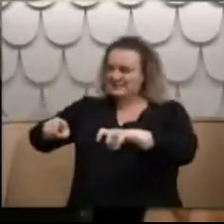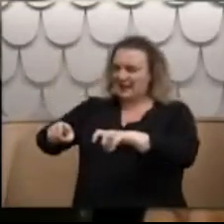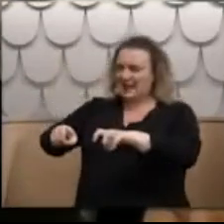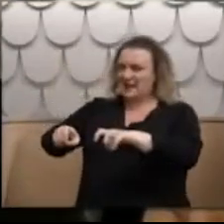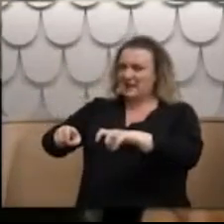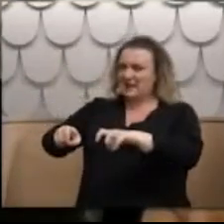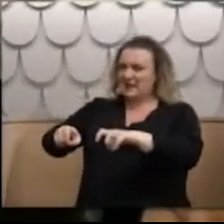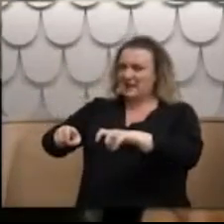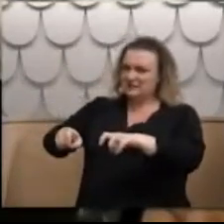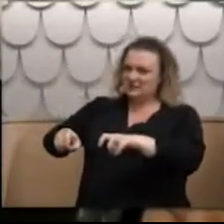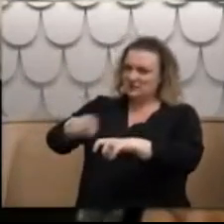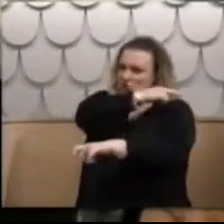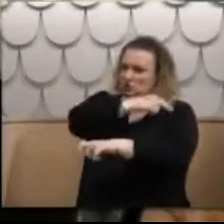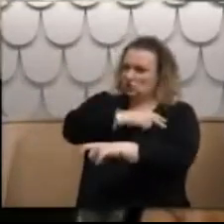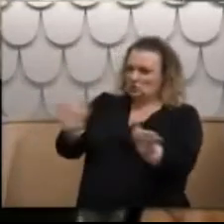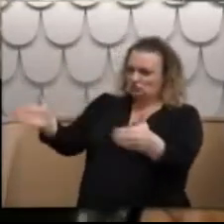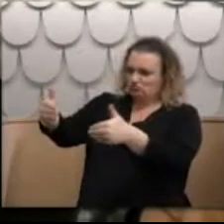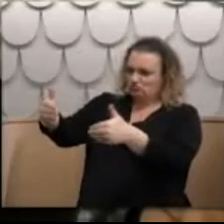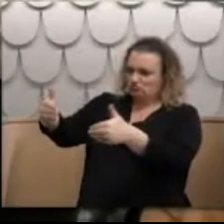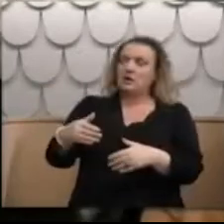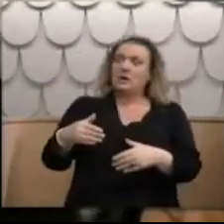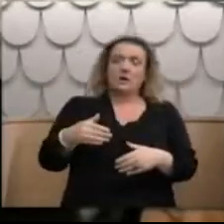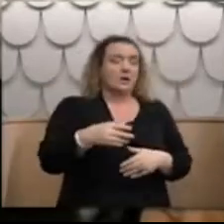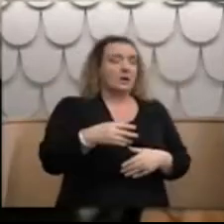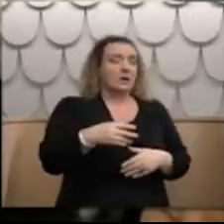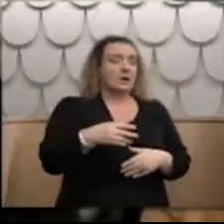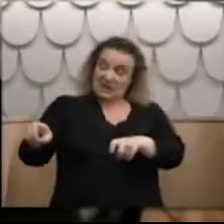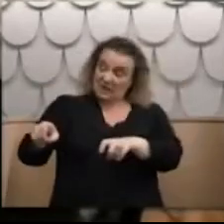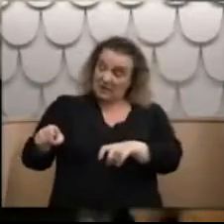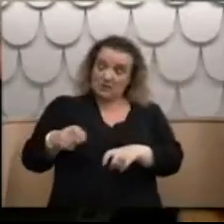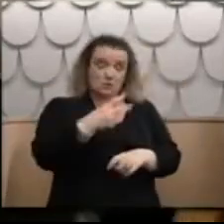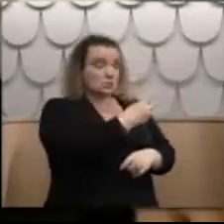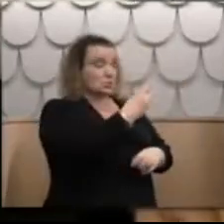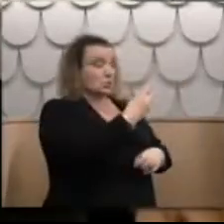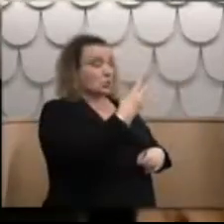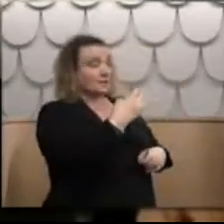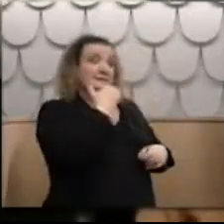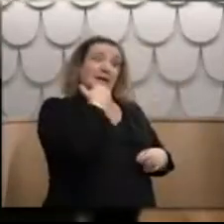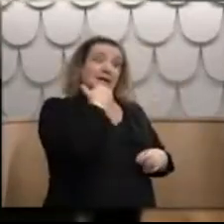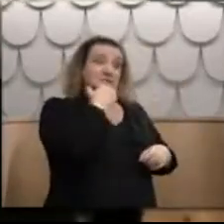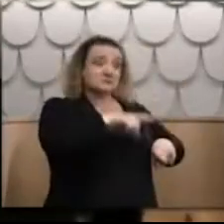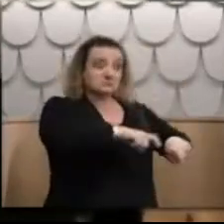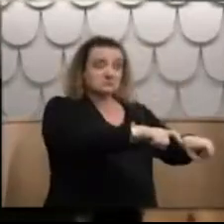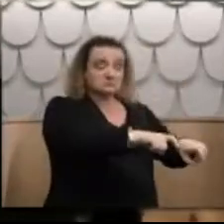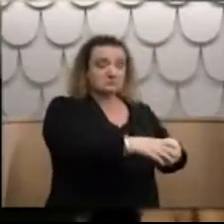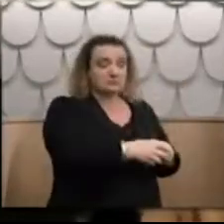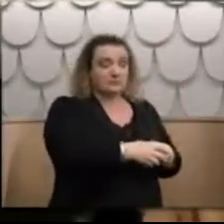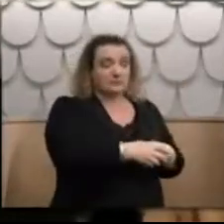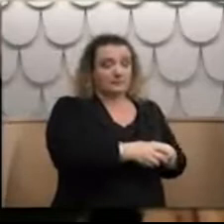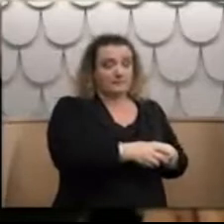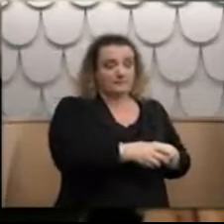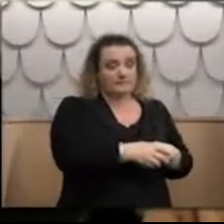About 2 days, 2 to 3 days. So I was asleep because they put an injection in me